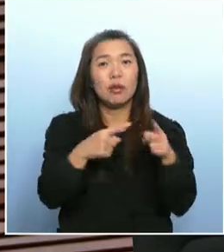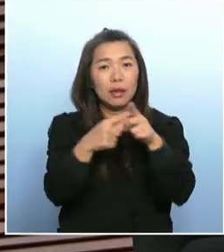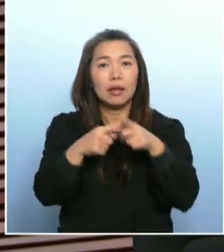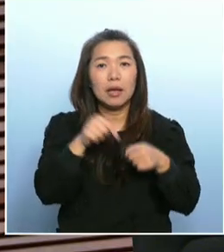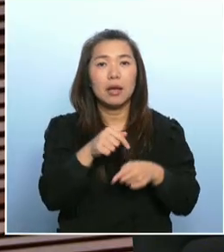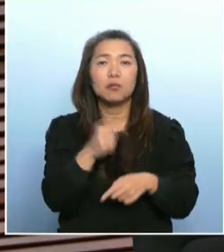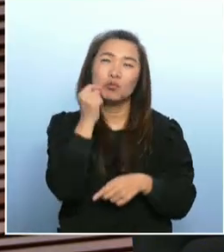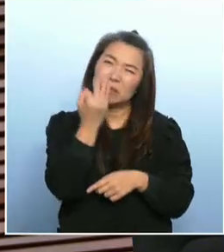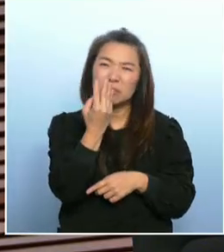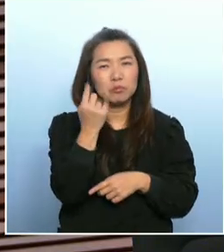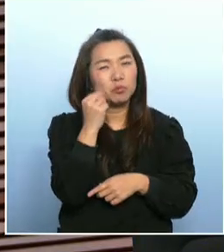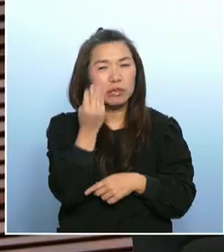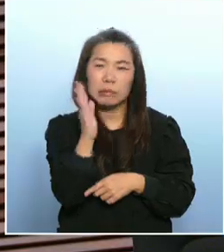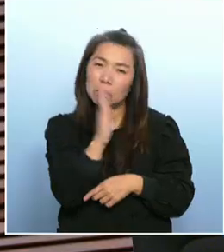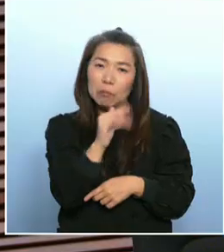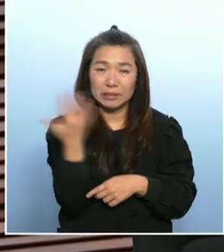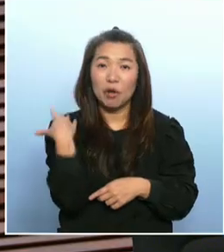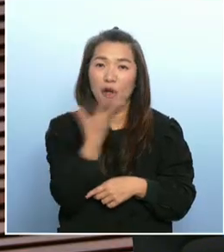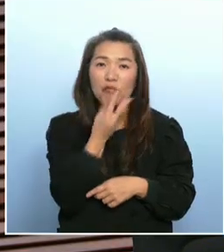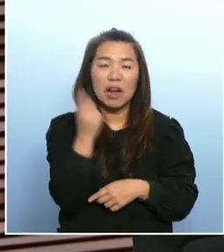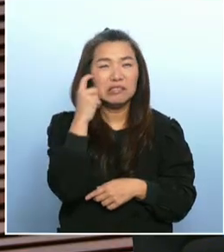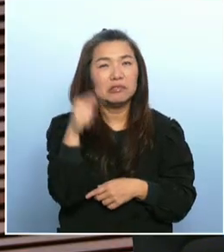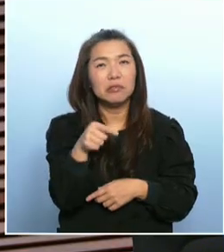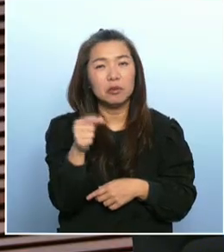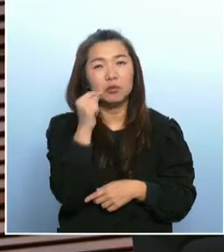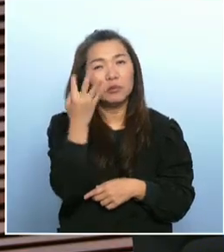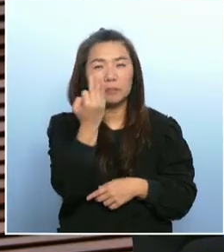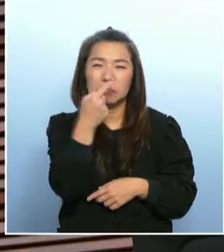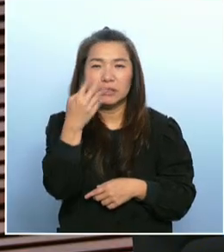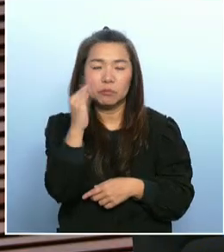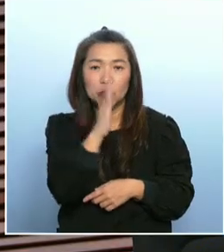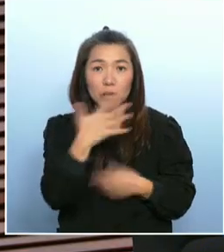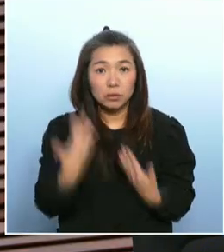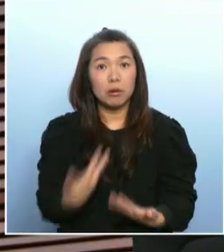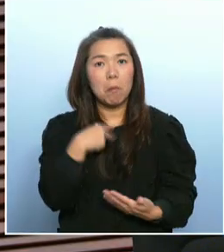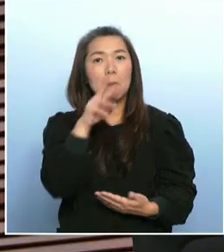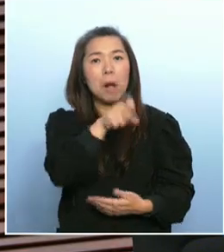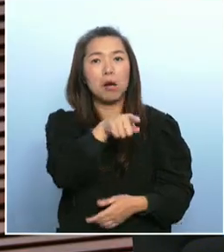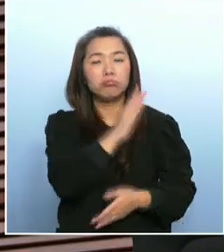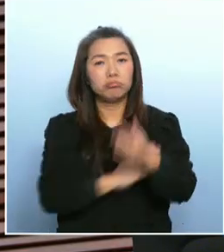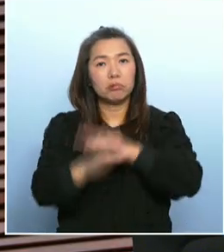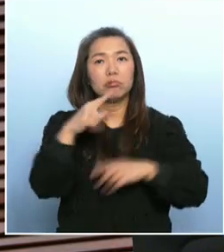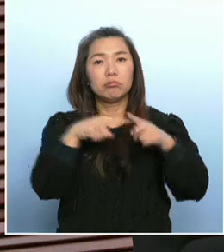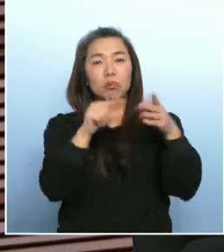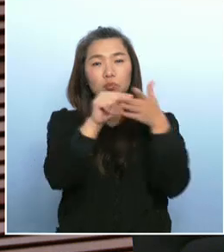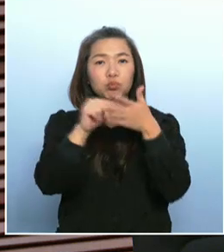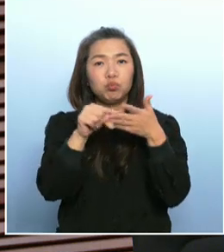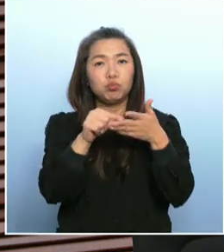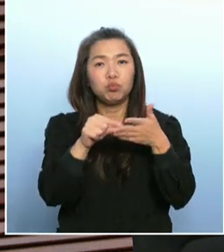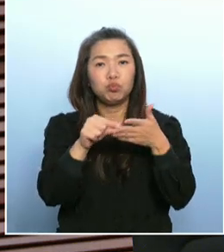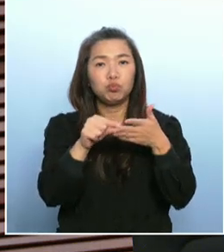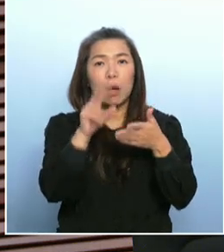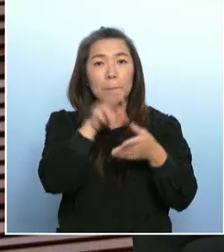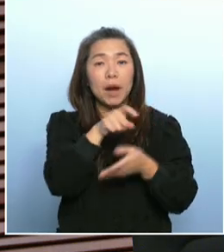with severe intellectual disabilities, they usually pass away at they're 30 or 40 years old.